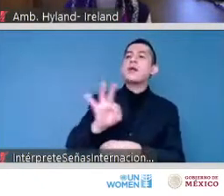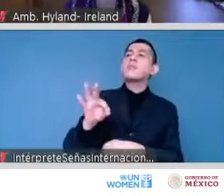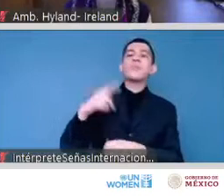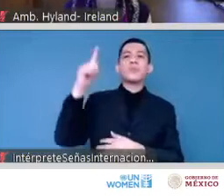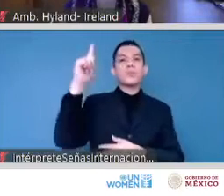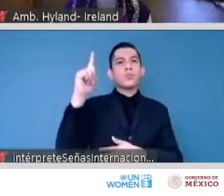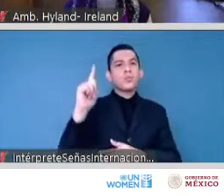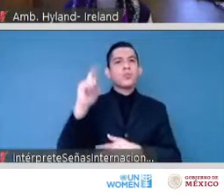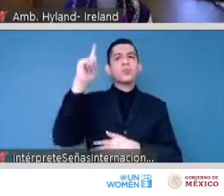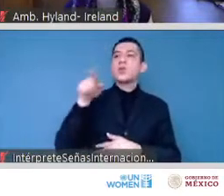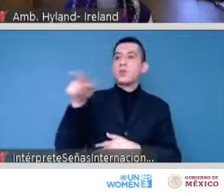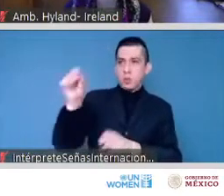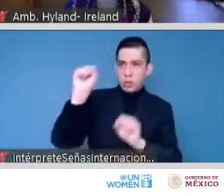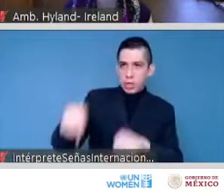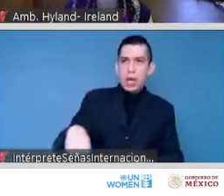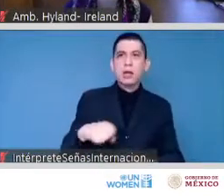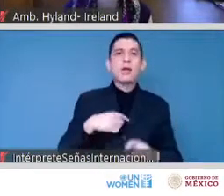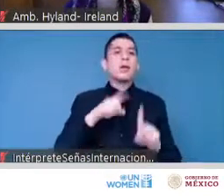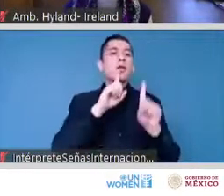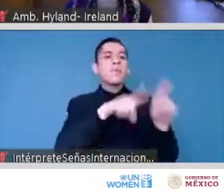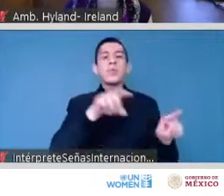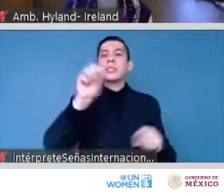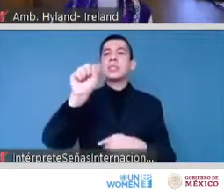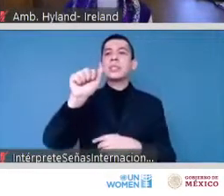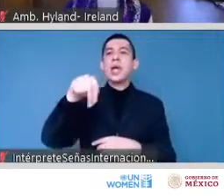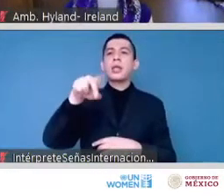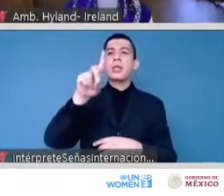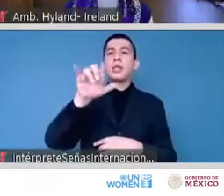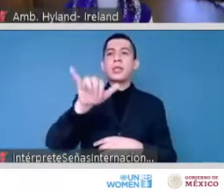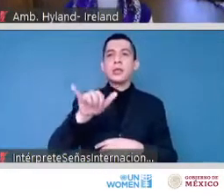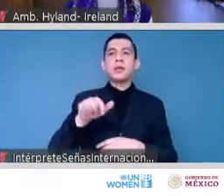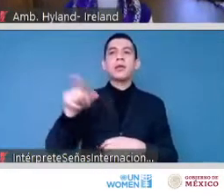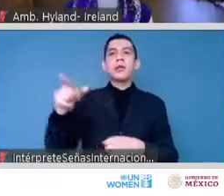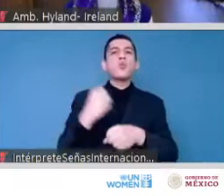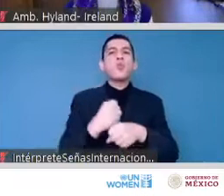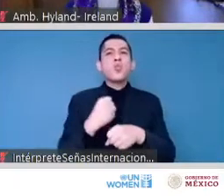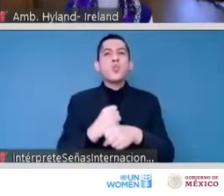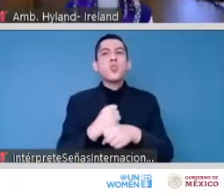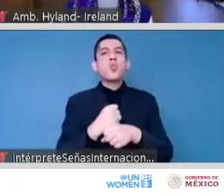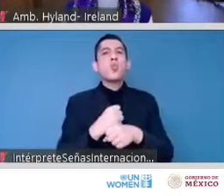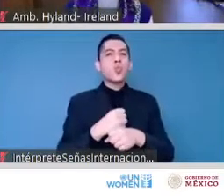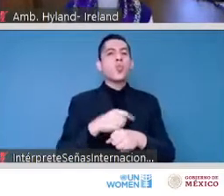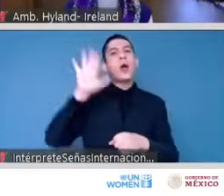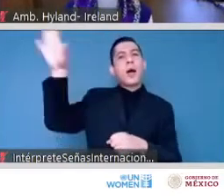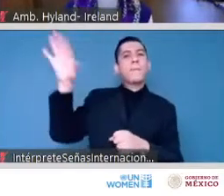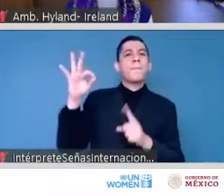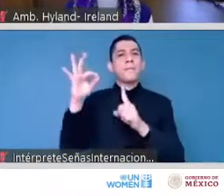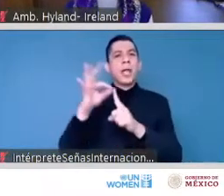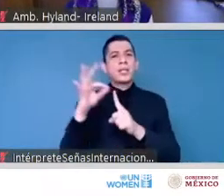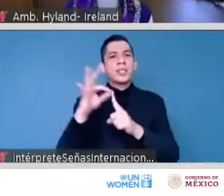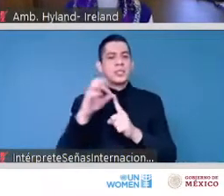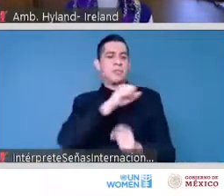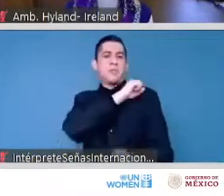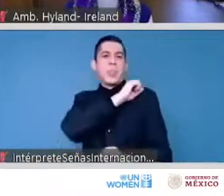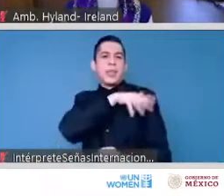Palestinian territories, can you elaborate on the importance of engaging women and girls to promote peace and security for all? What